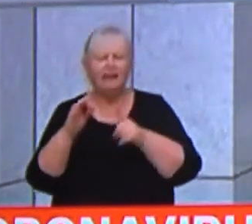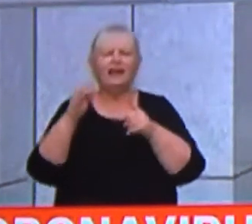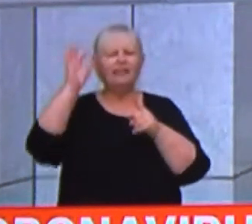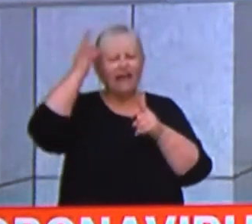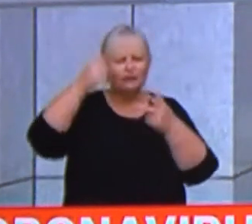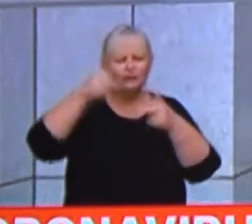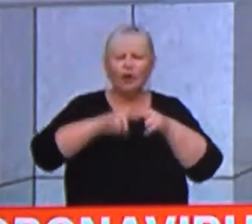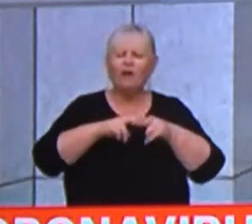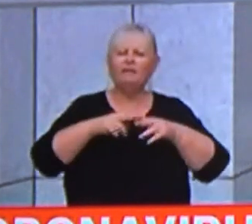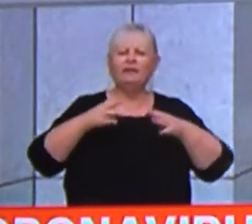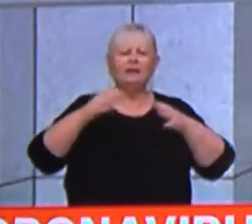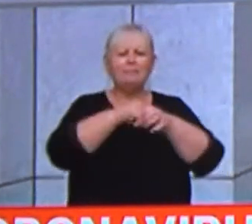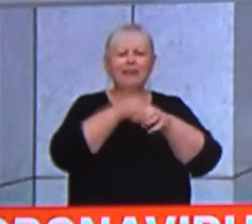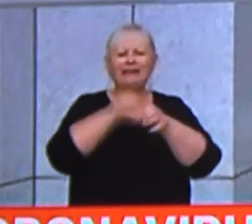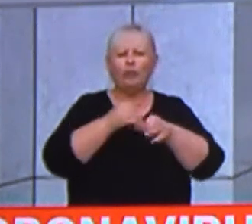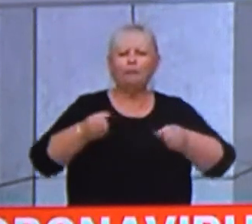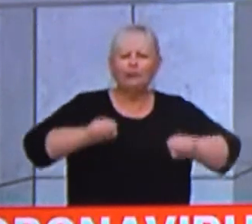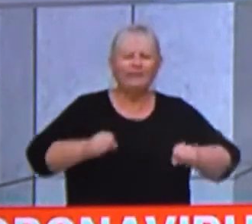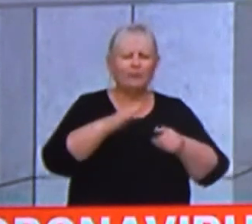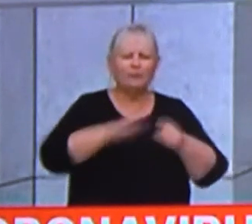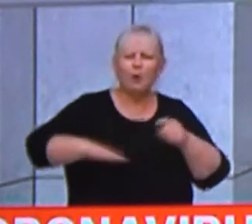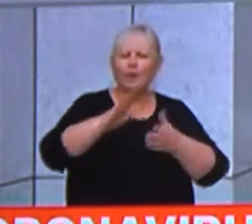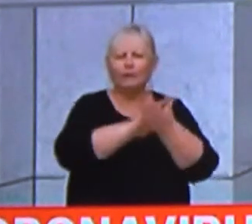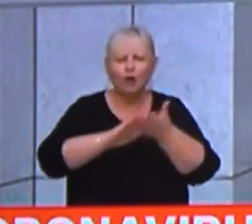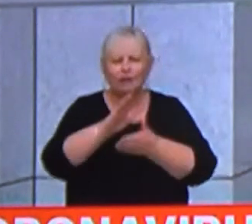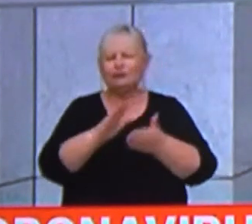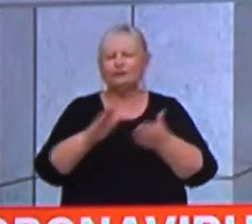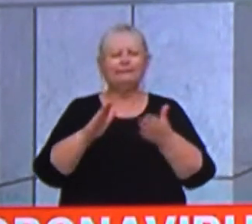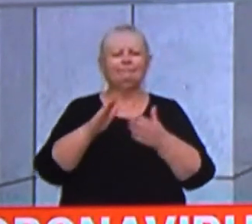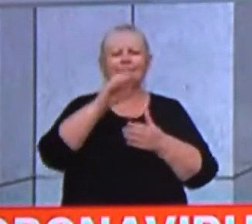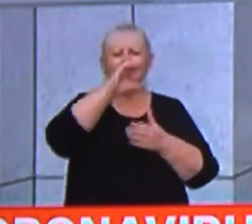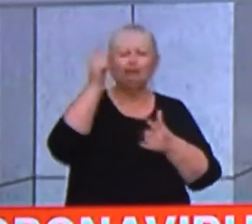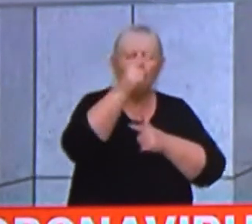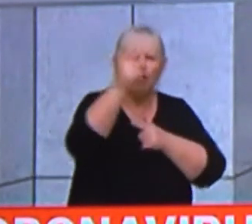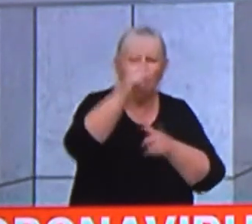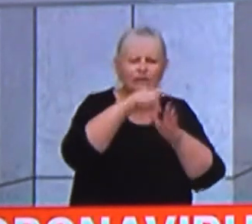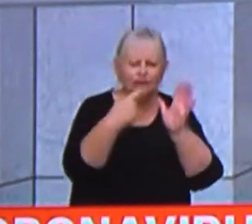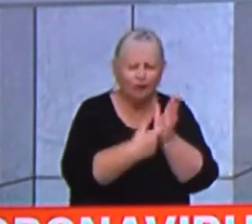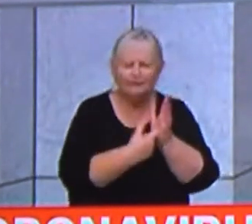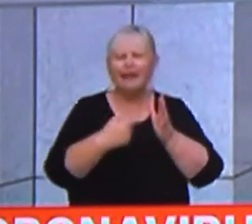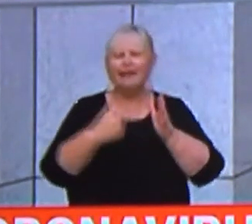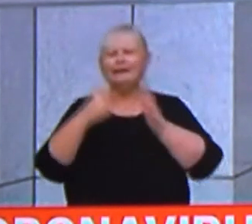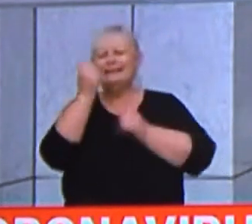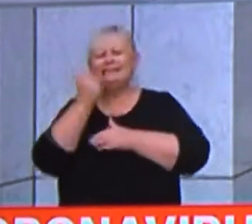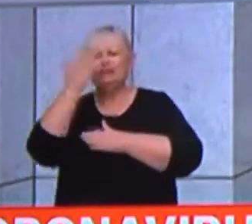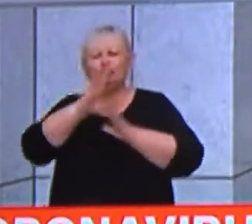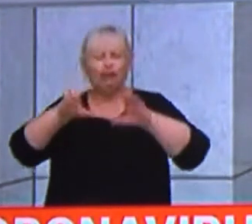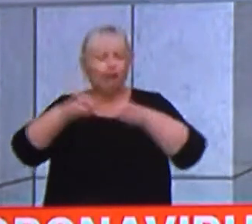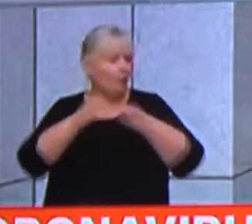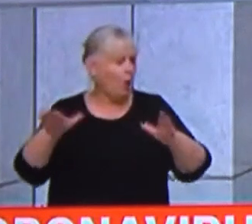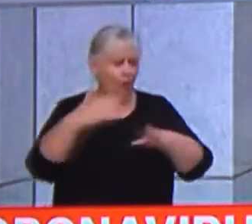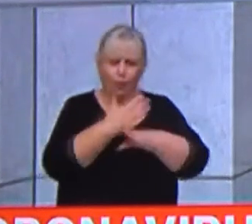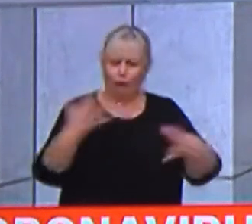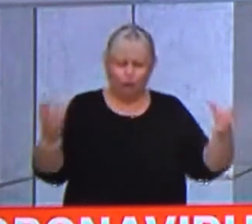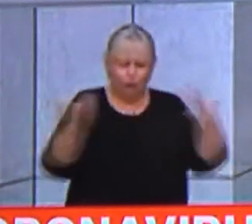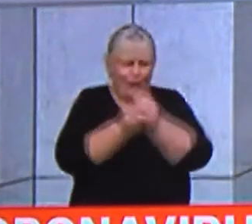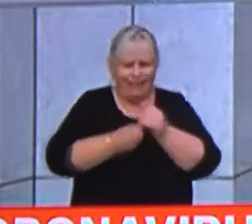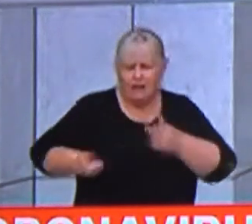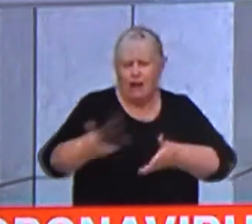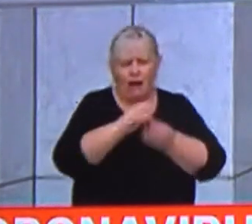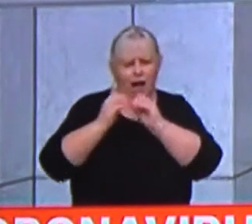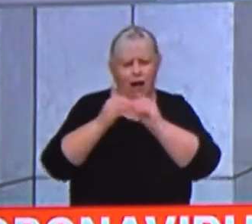1%. It's below 0.5% of those confirmed. Now that will change, we know that, but it continues to be a